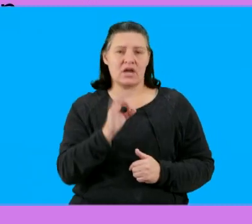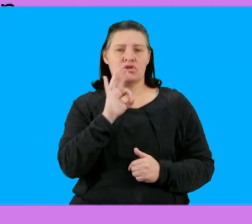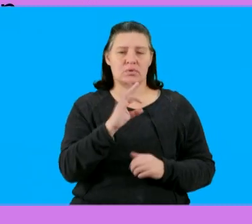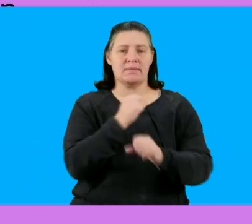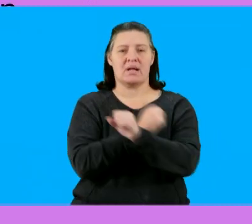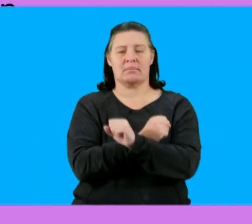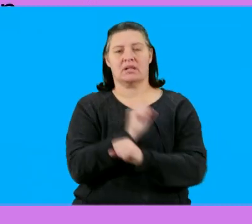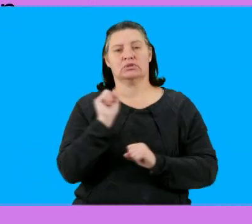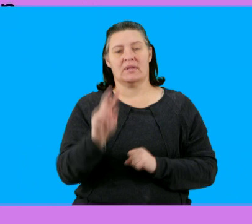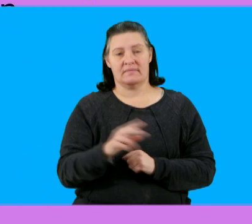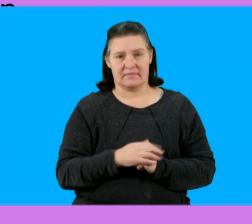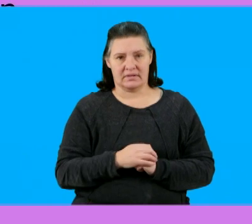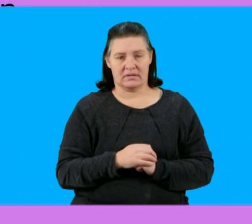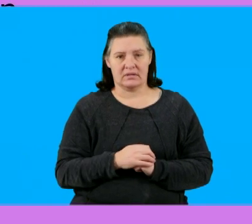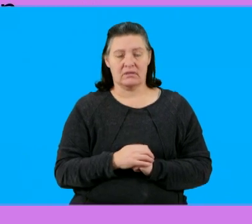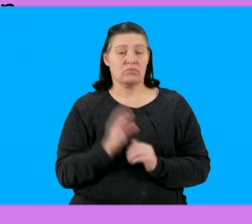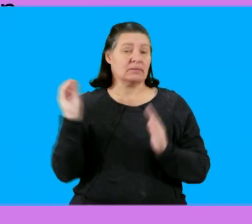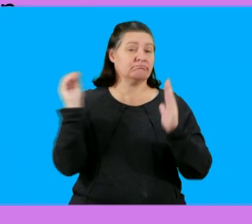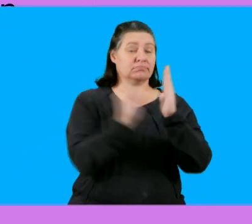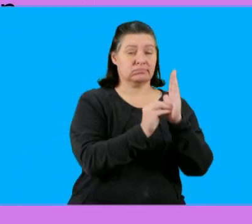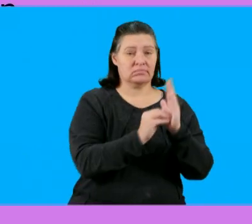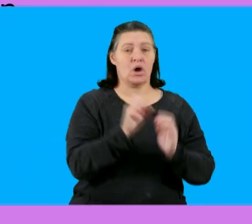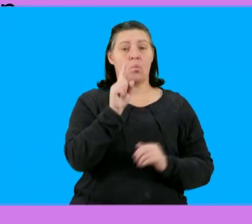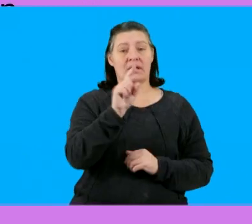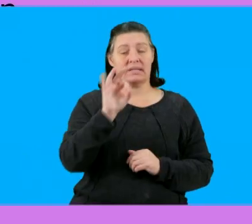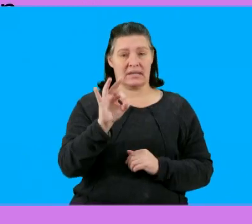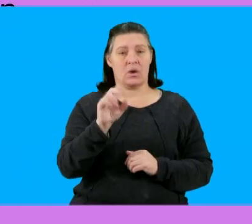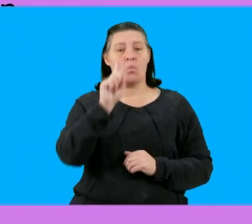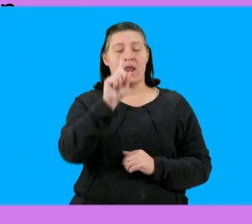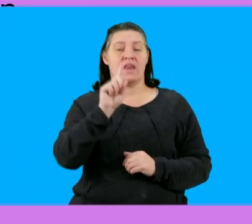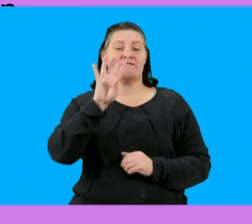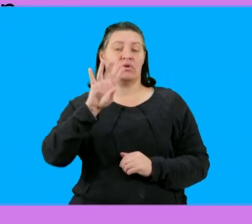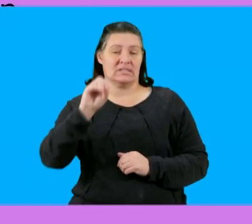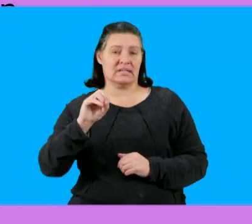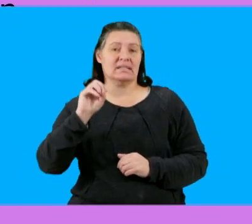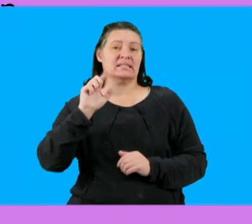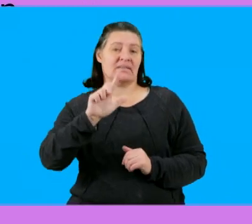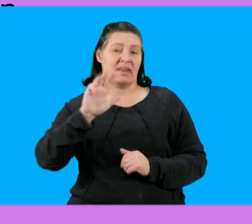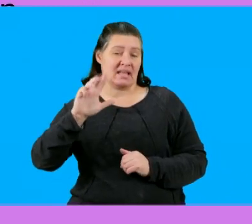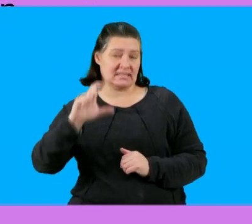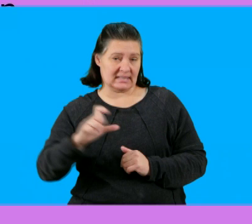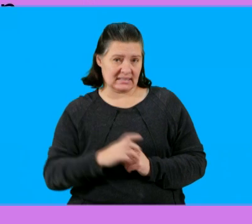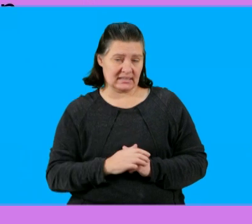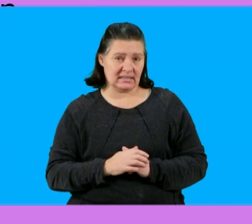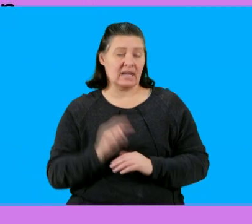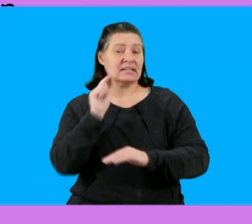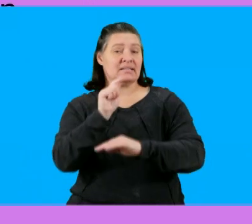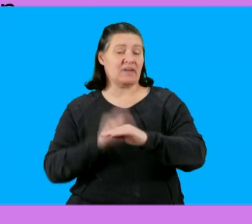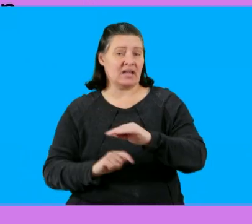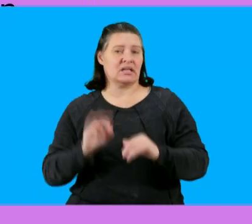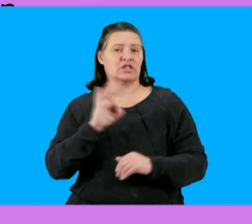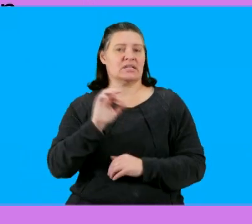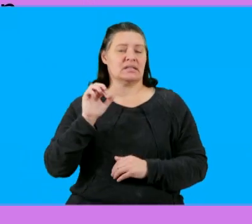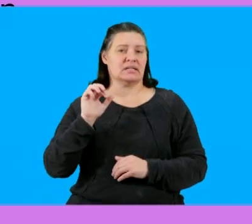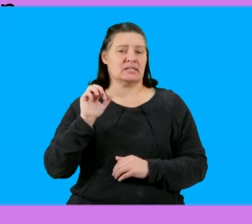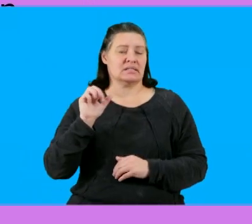said 3 multiplied by 12. Okay, so let's type that in. 13,140 rand 79 cents divided by